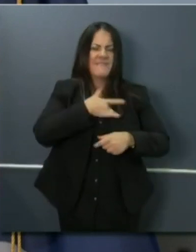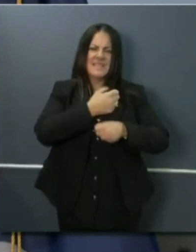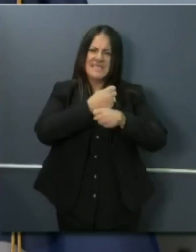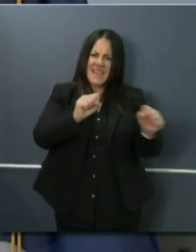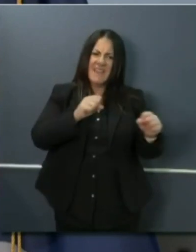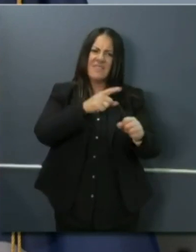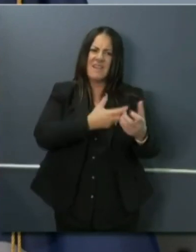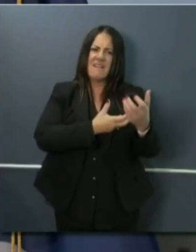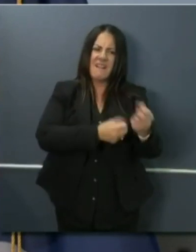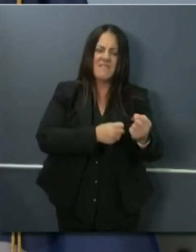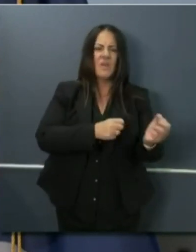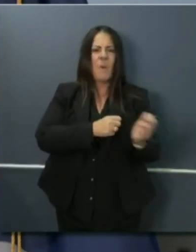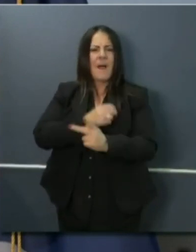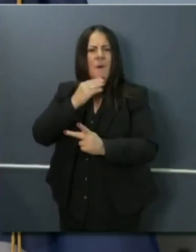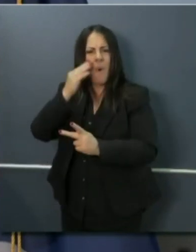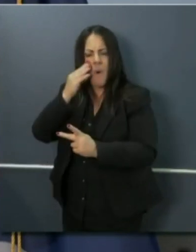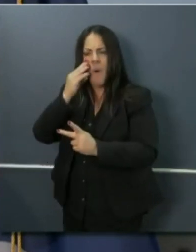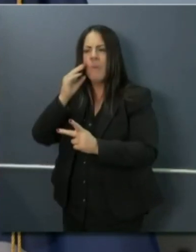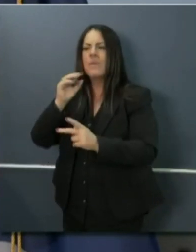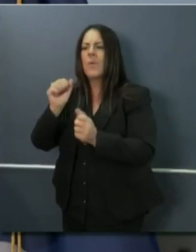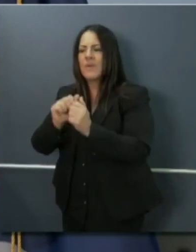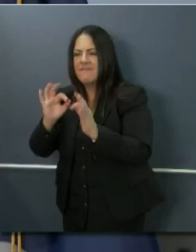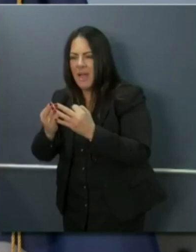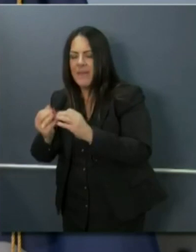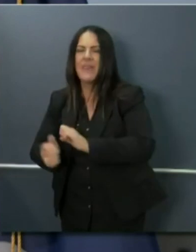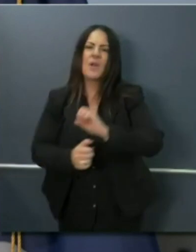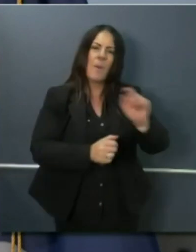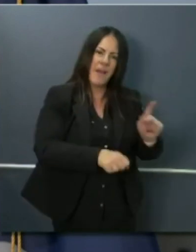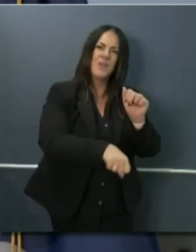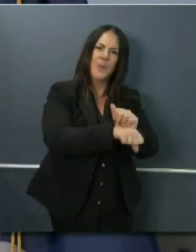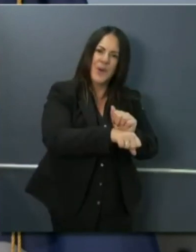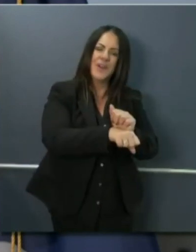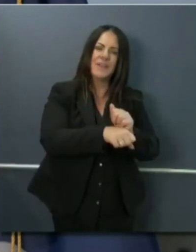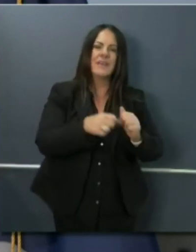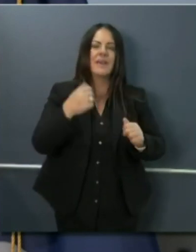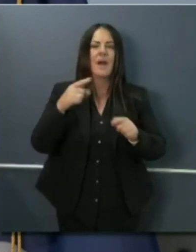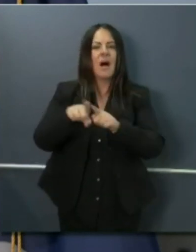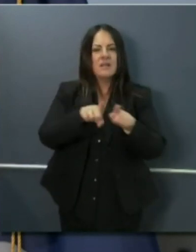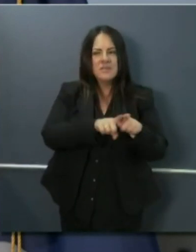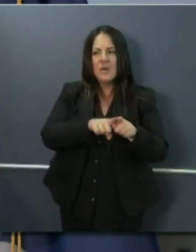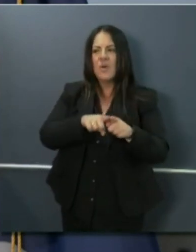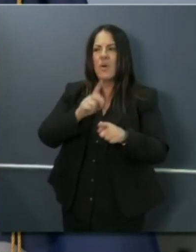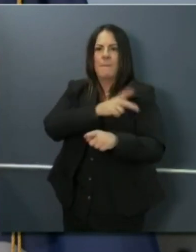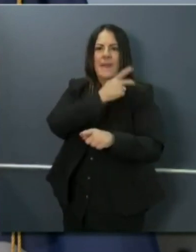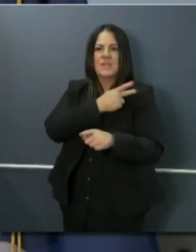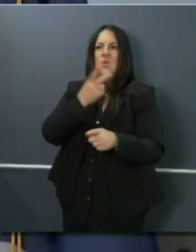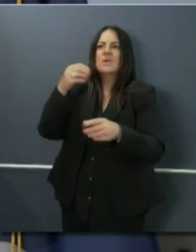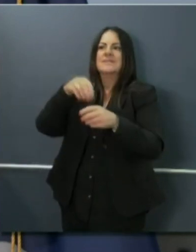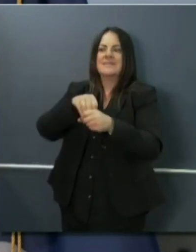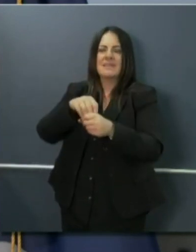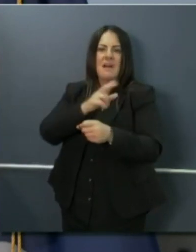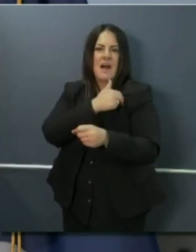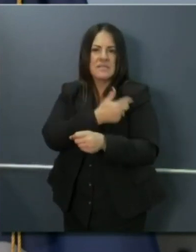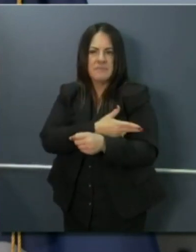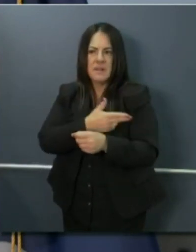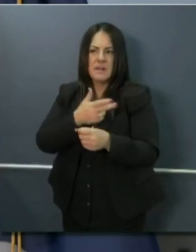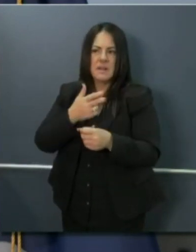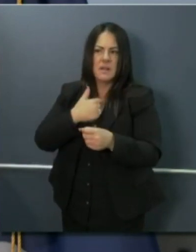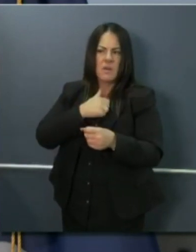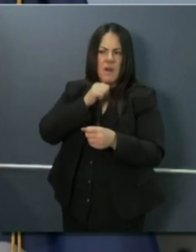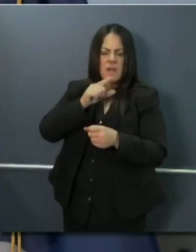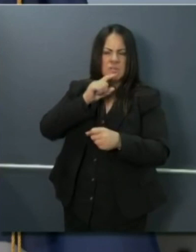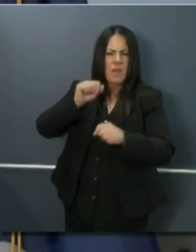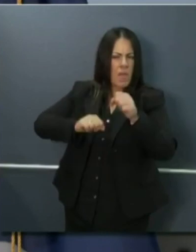be with their families and continue to work. And additionally, that we get patients in the hospital who we aren't sure if they